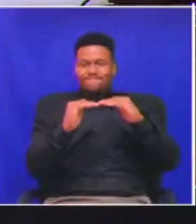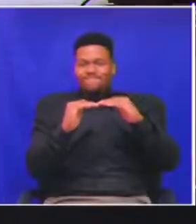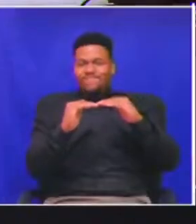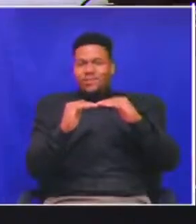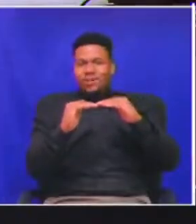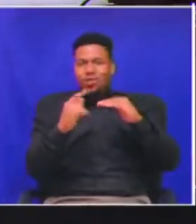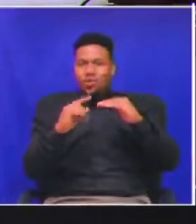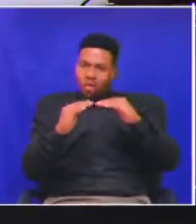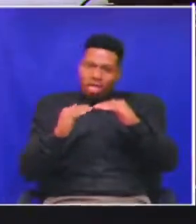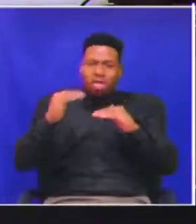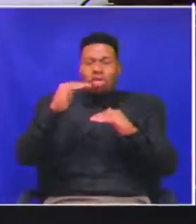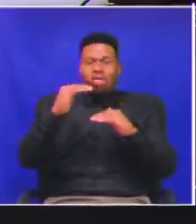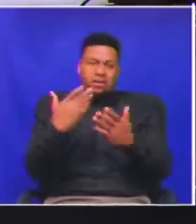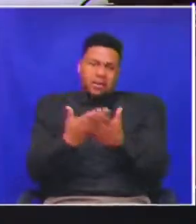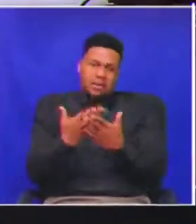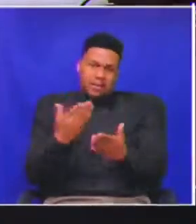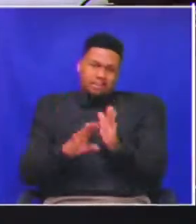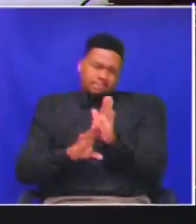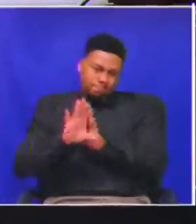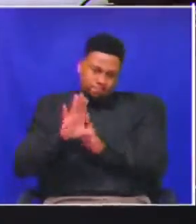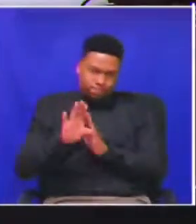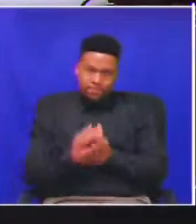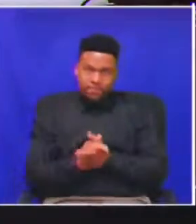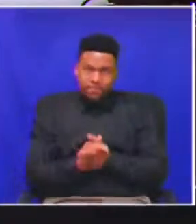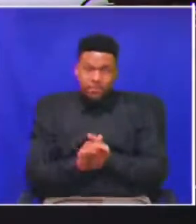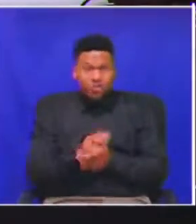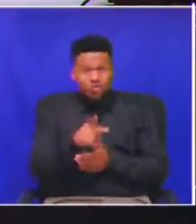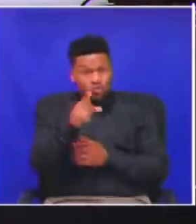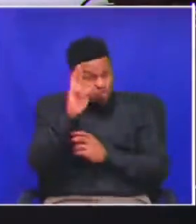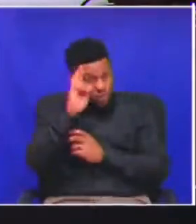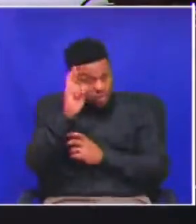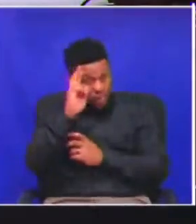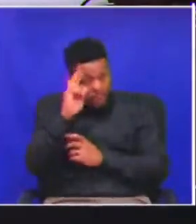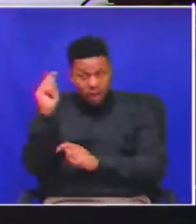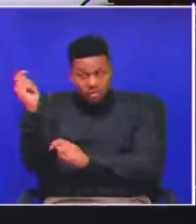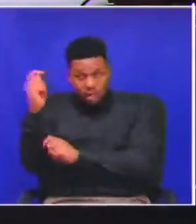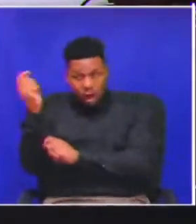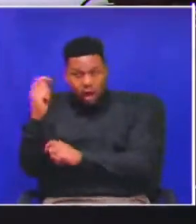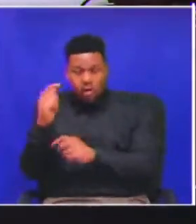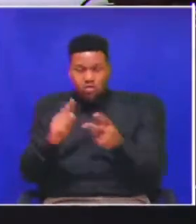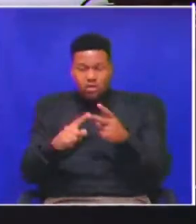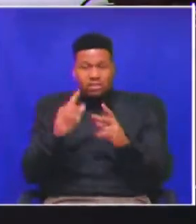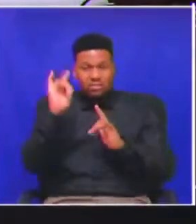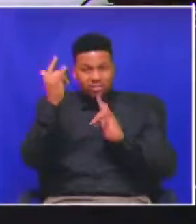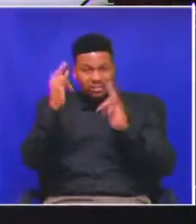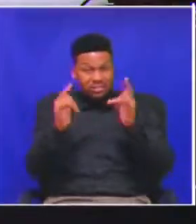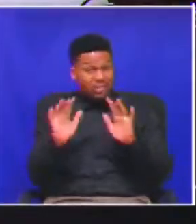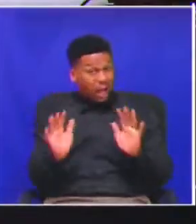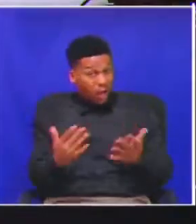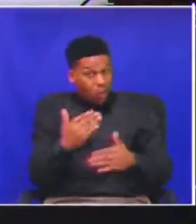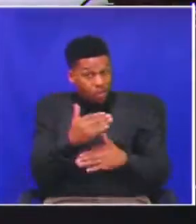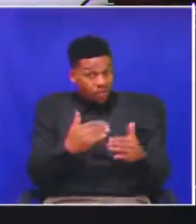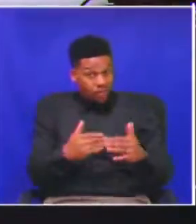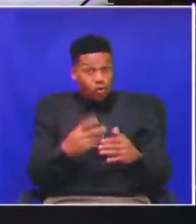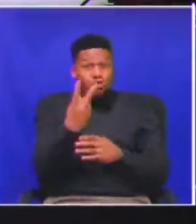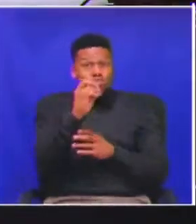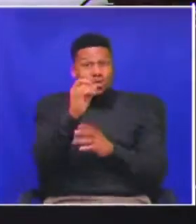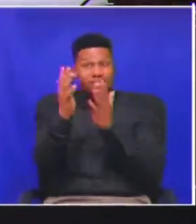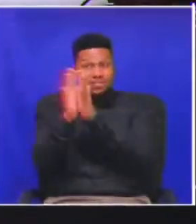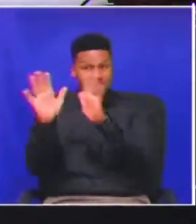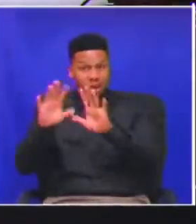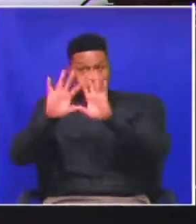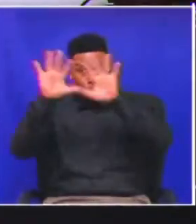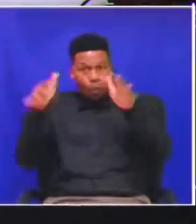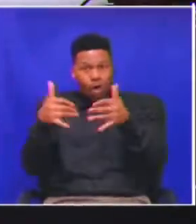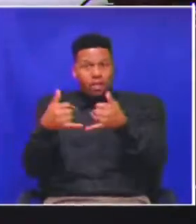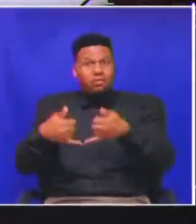our cities and towns looked like before the 2010 World Cup. What did we do?